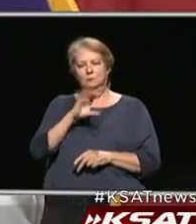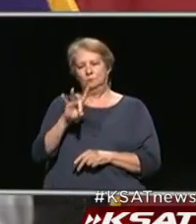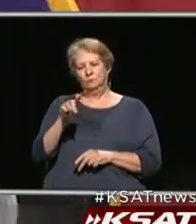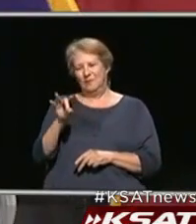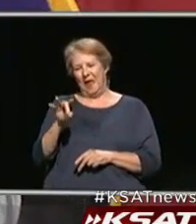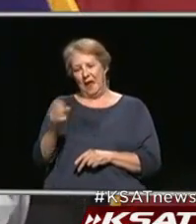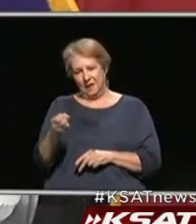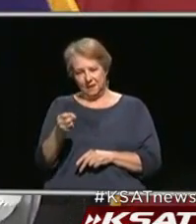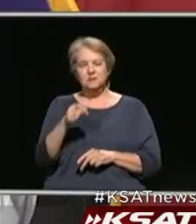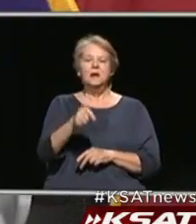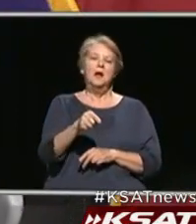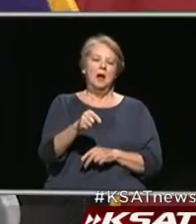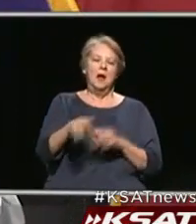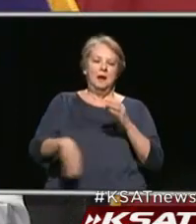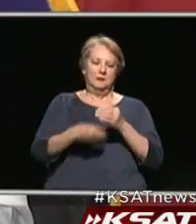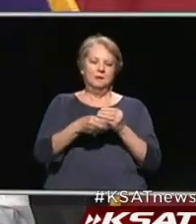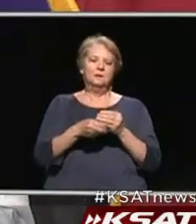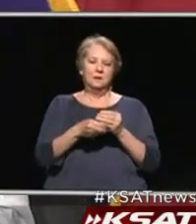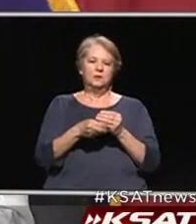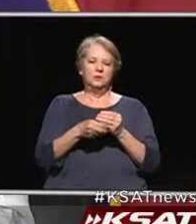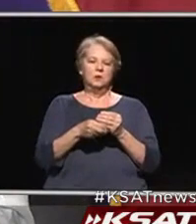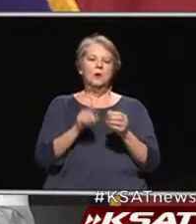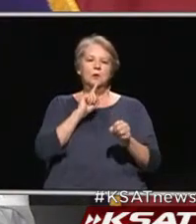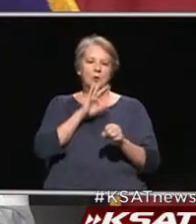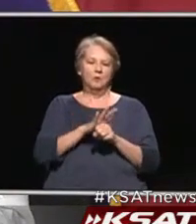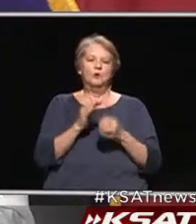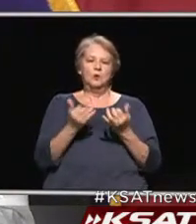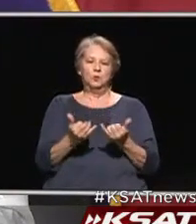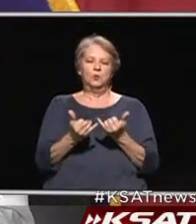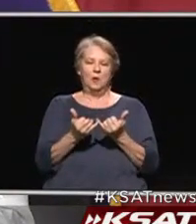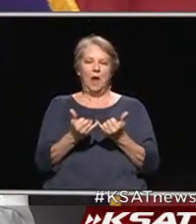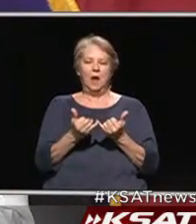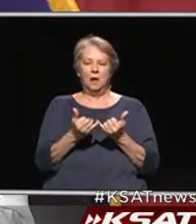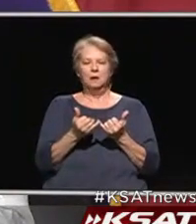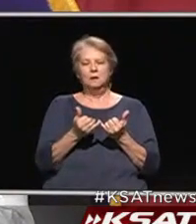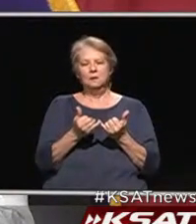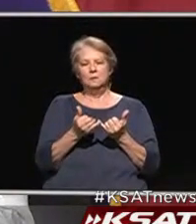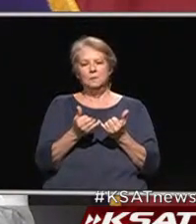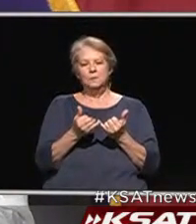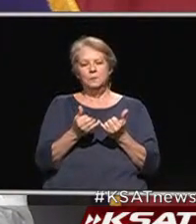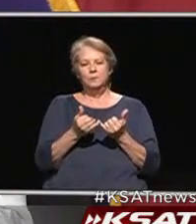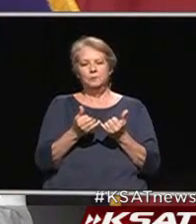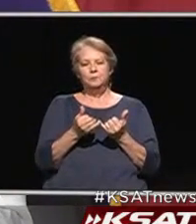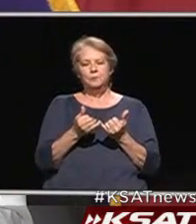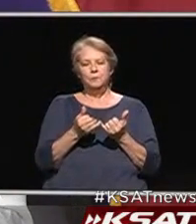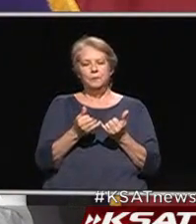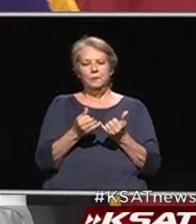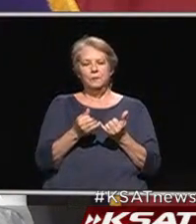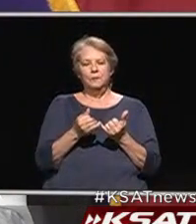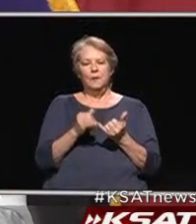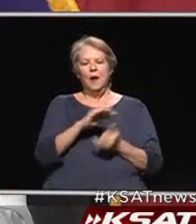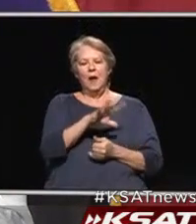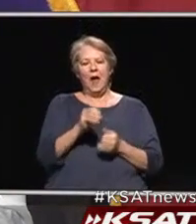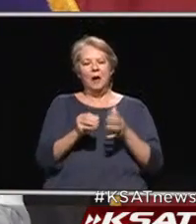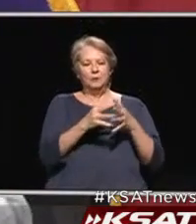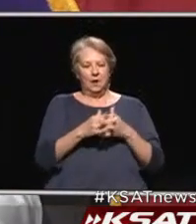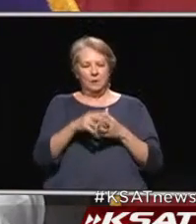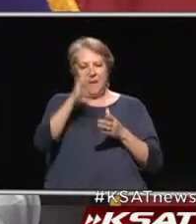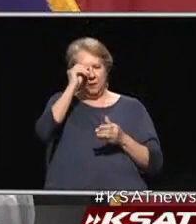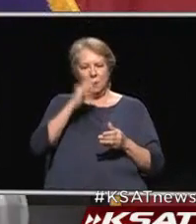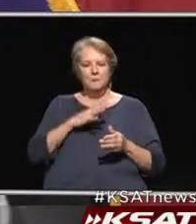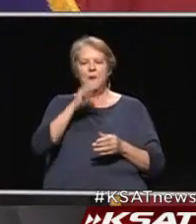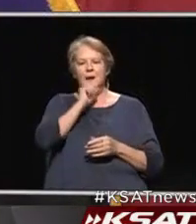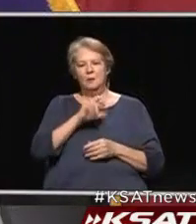and then the one that additional that we are confirming today is a death of an African-American male in